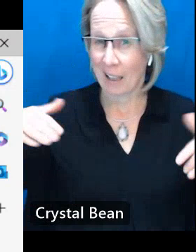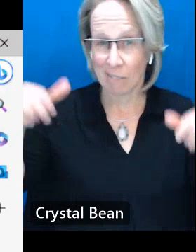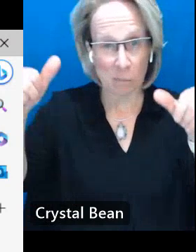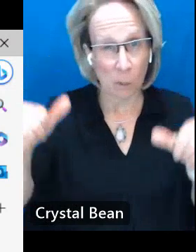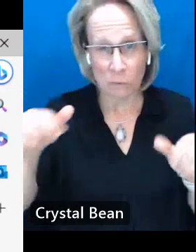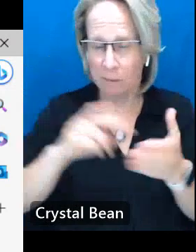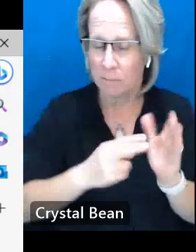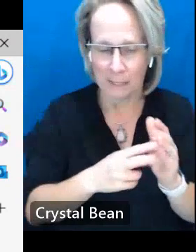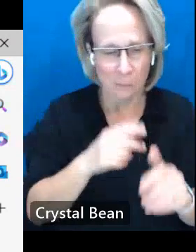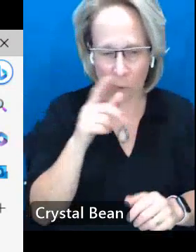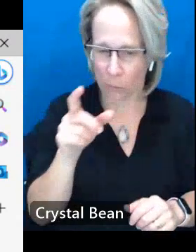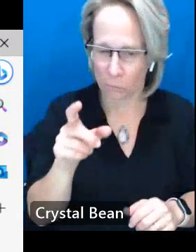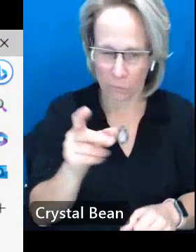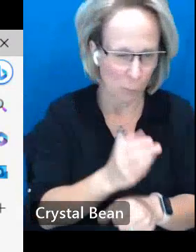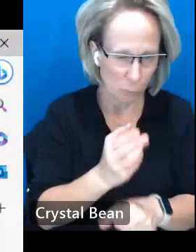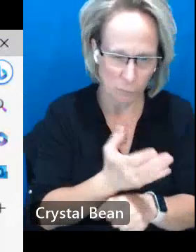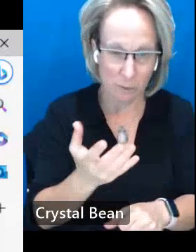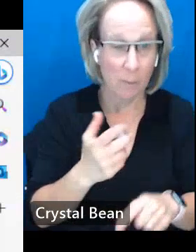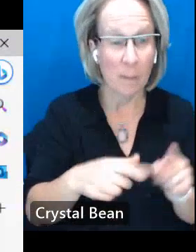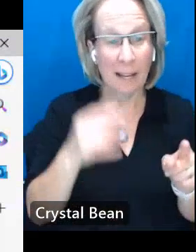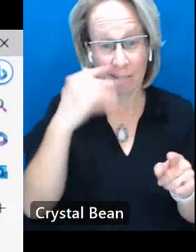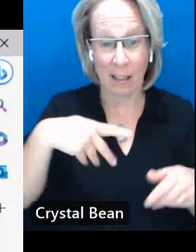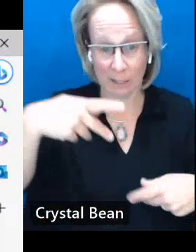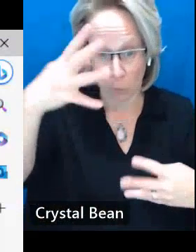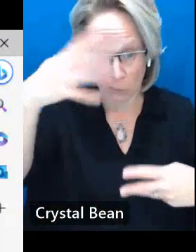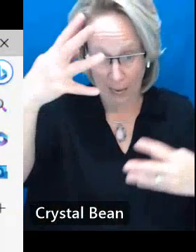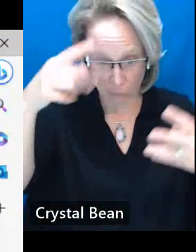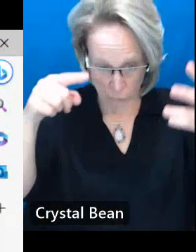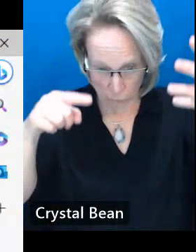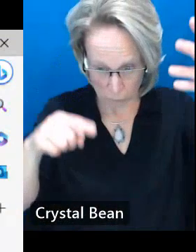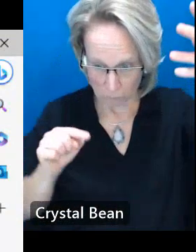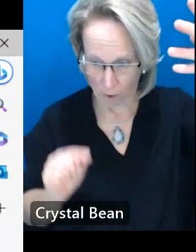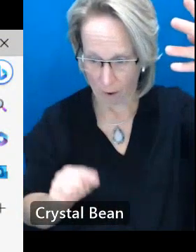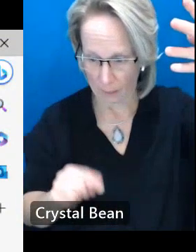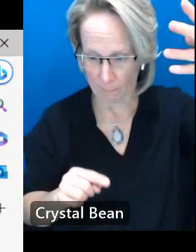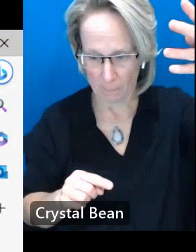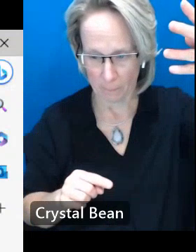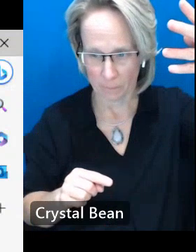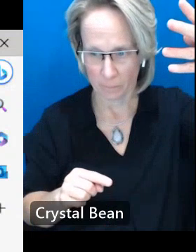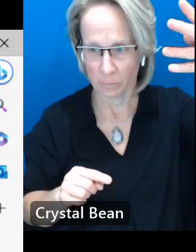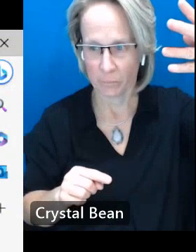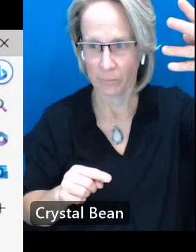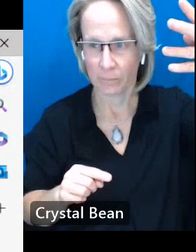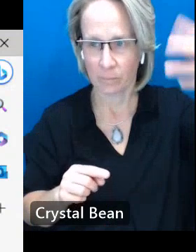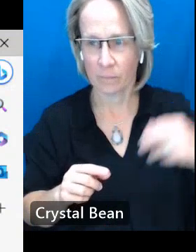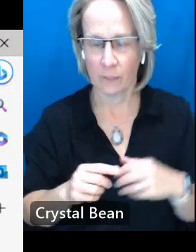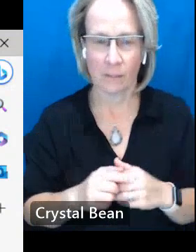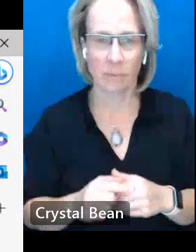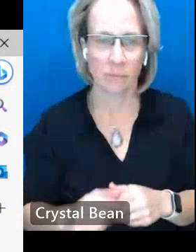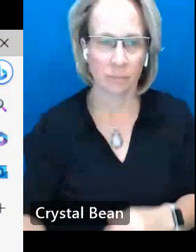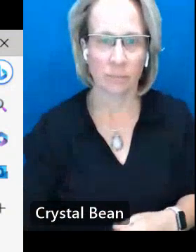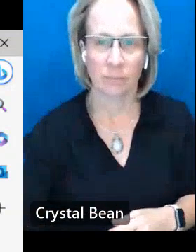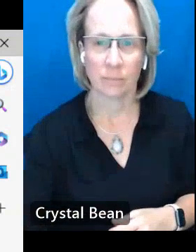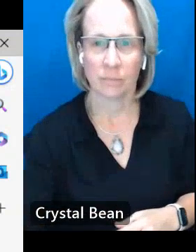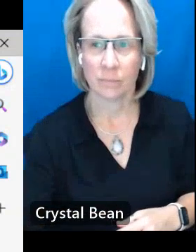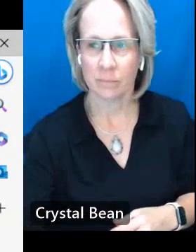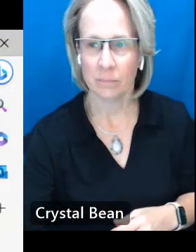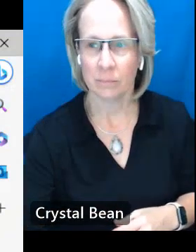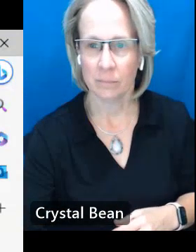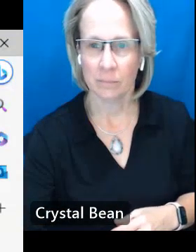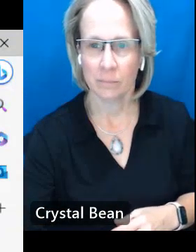then if I go down here to the bottom, I see all the, we're getting into, so basically everything, all this stuff that's